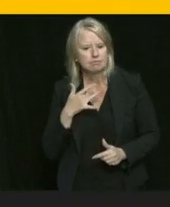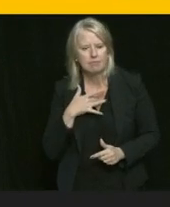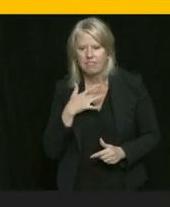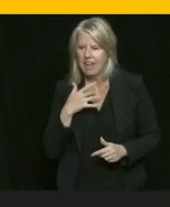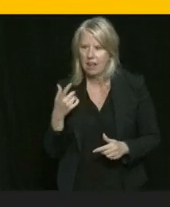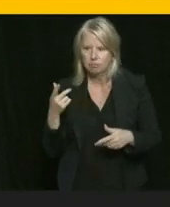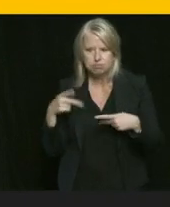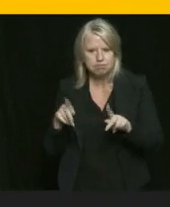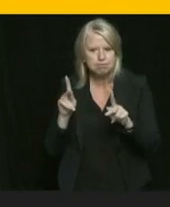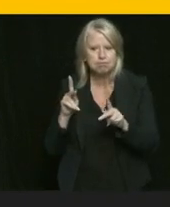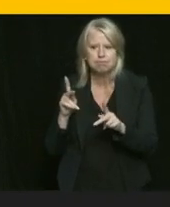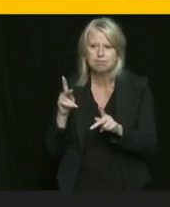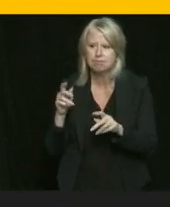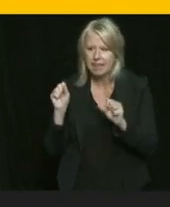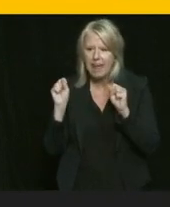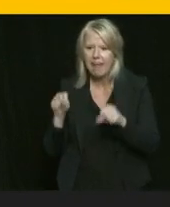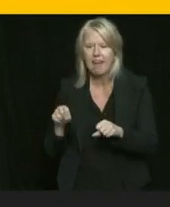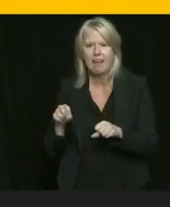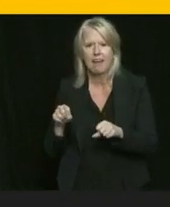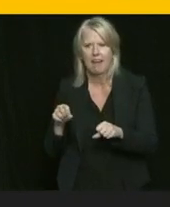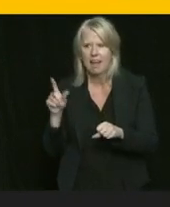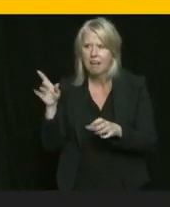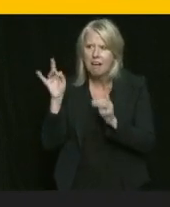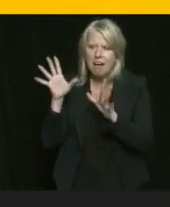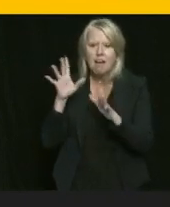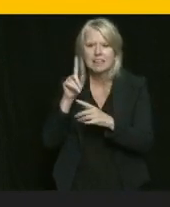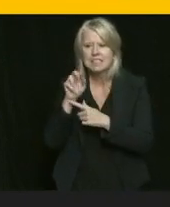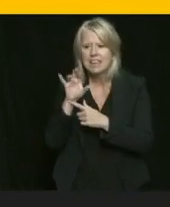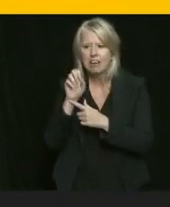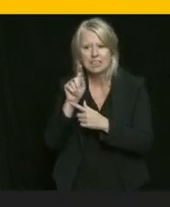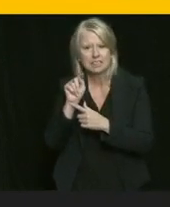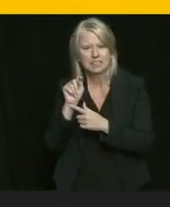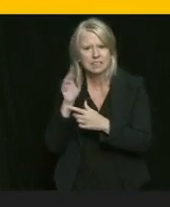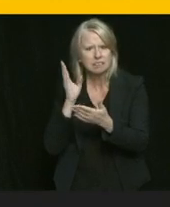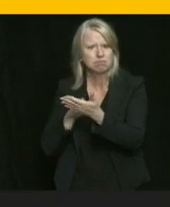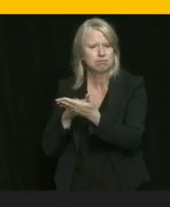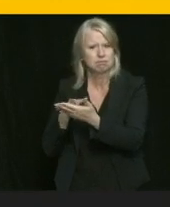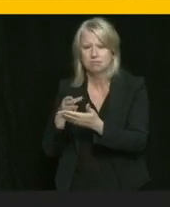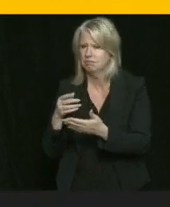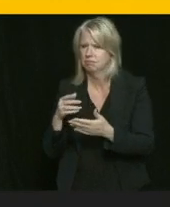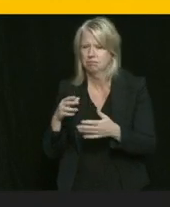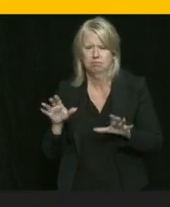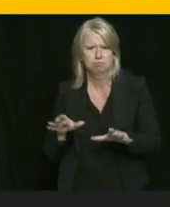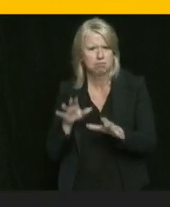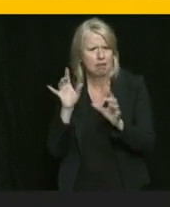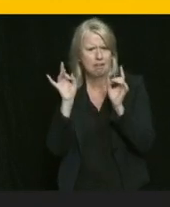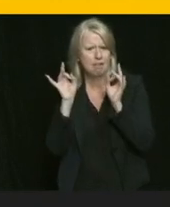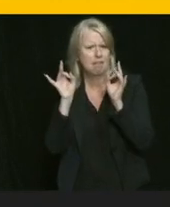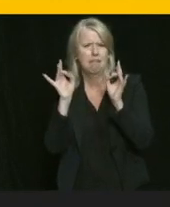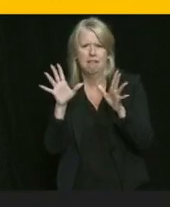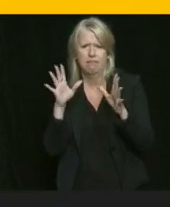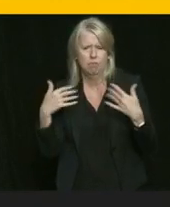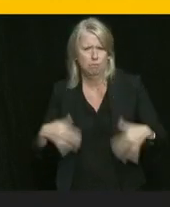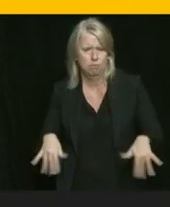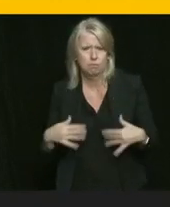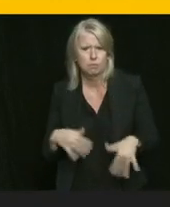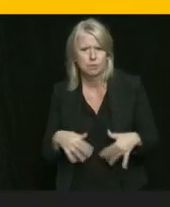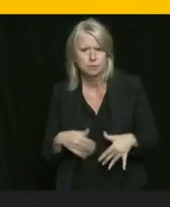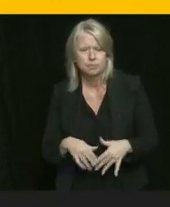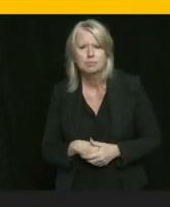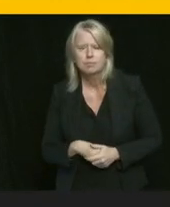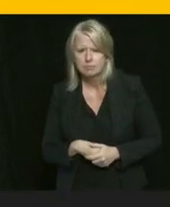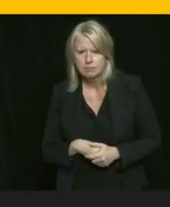justify the terrorist acts, which were absolutely appalling, that